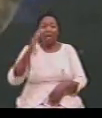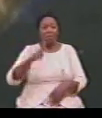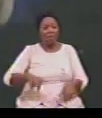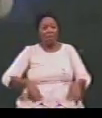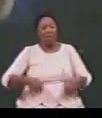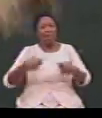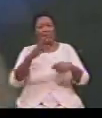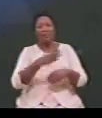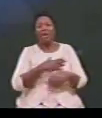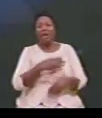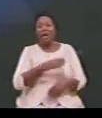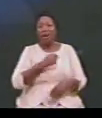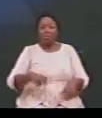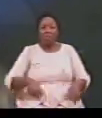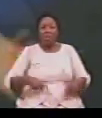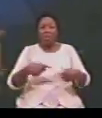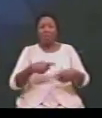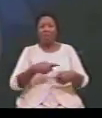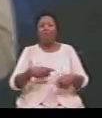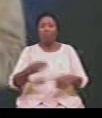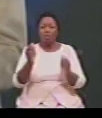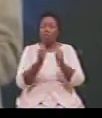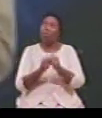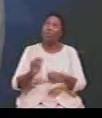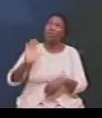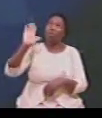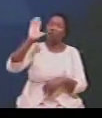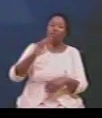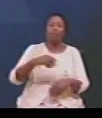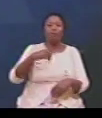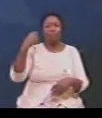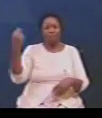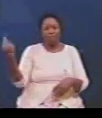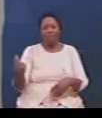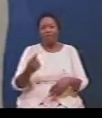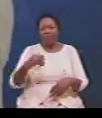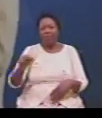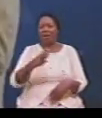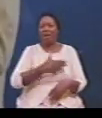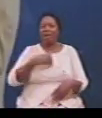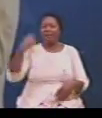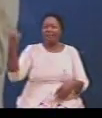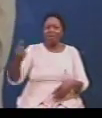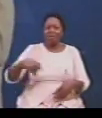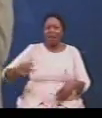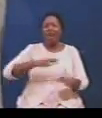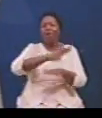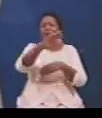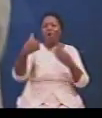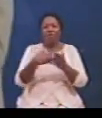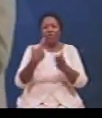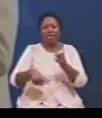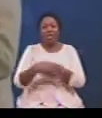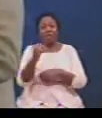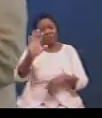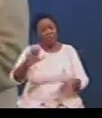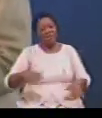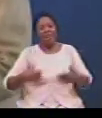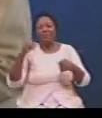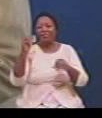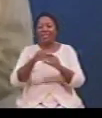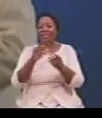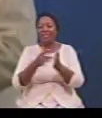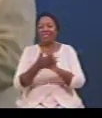and live with him forever and ever, all the days of your life,